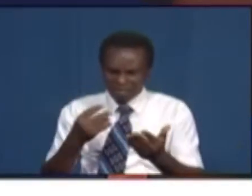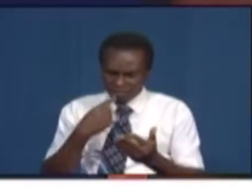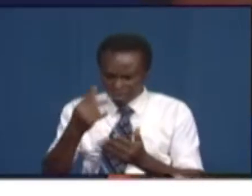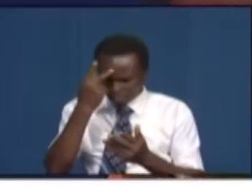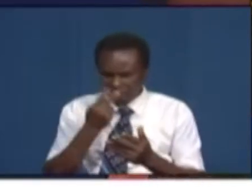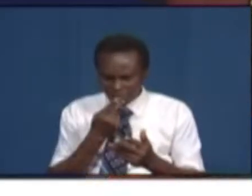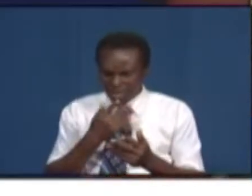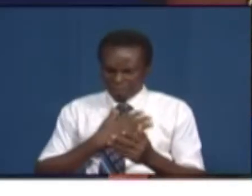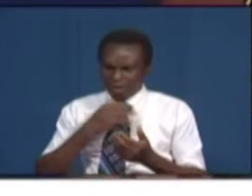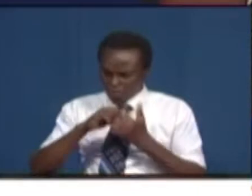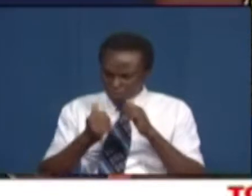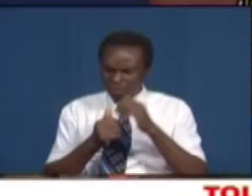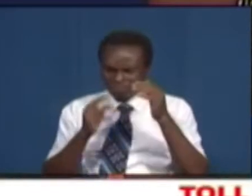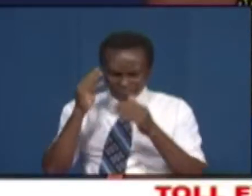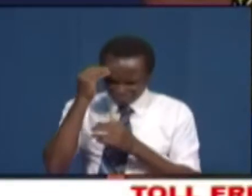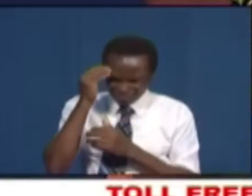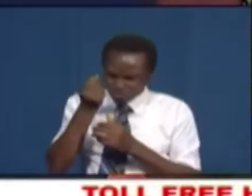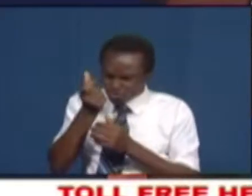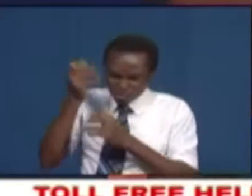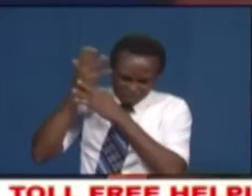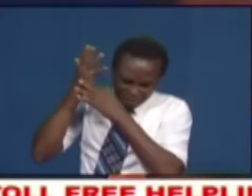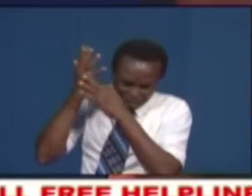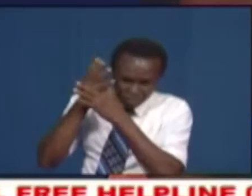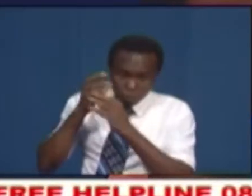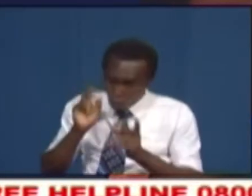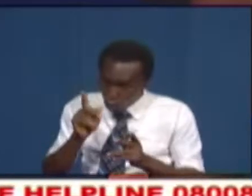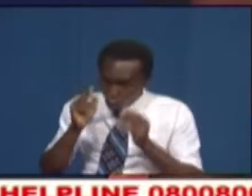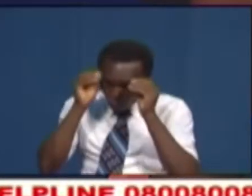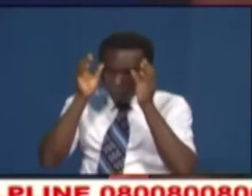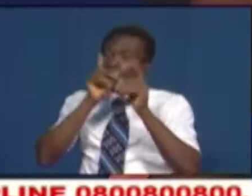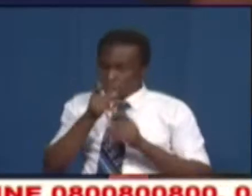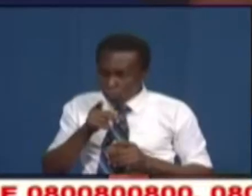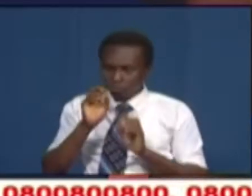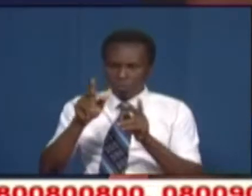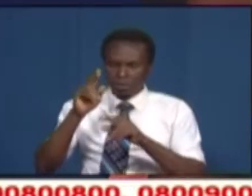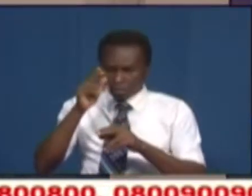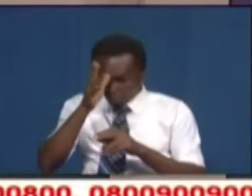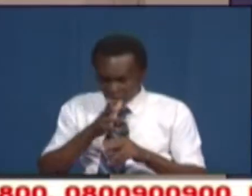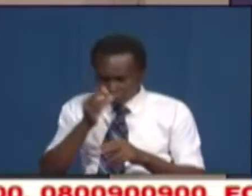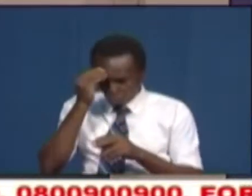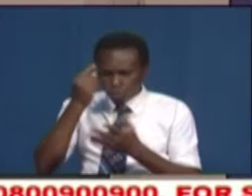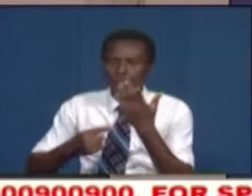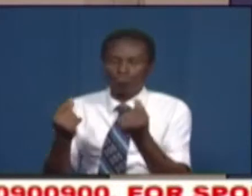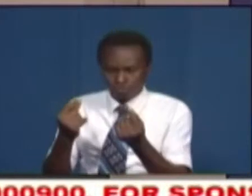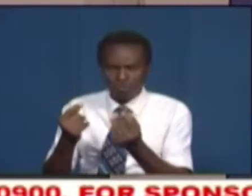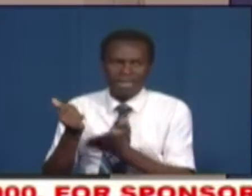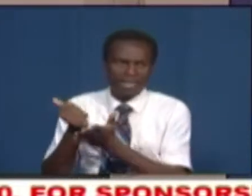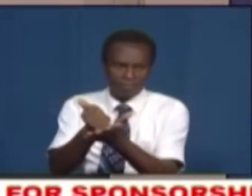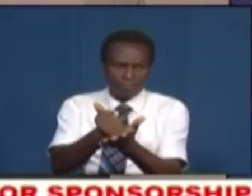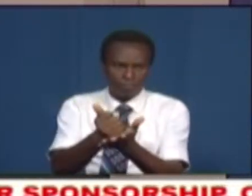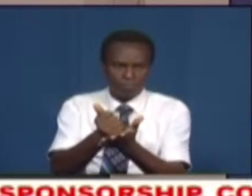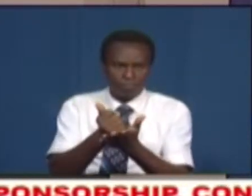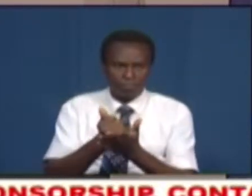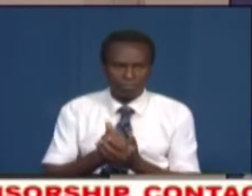with you. Right. But you also starting those things would help a lot. So going up, what were some of the factors that affected your